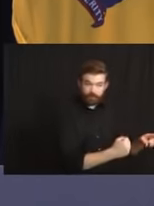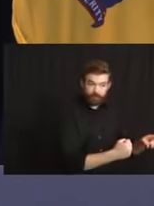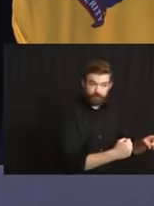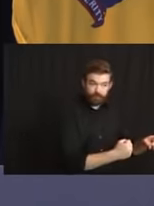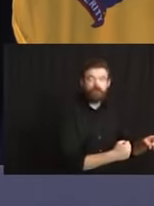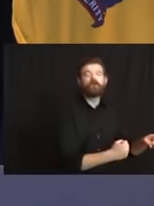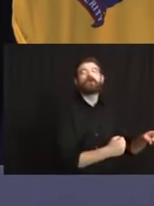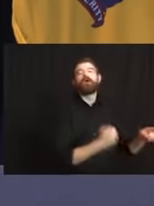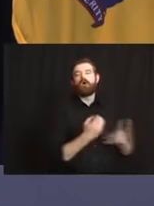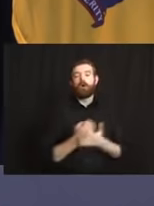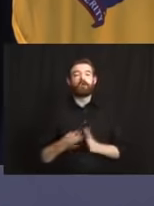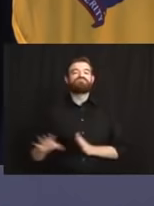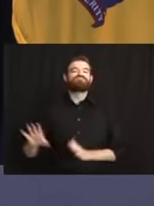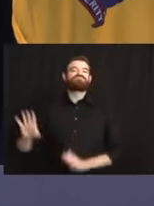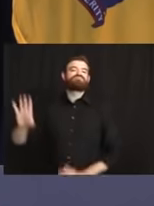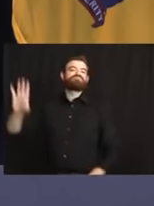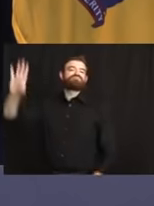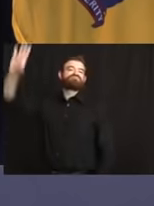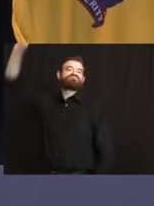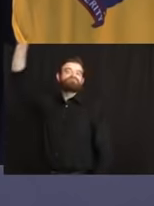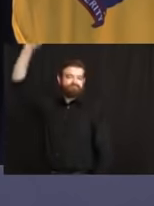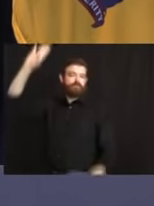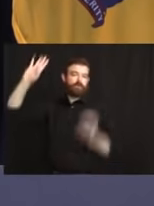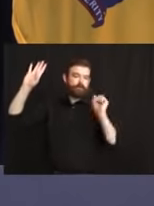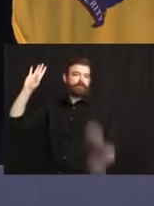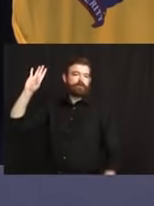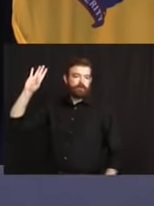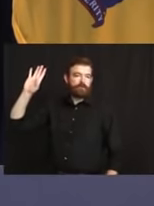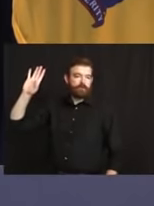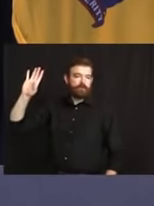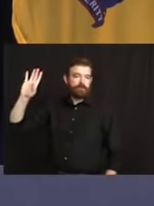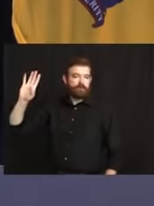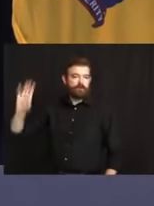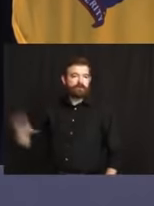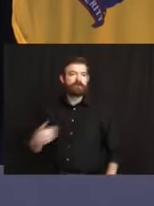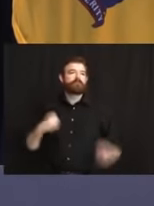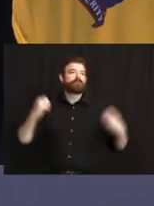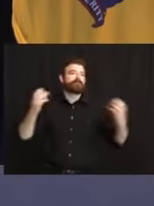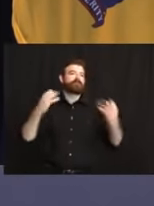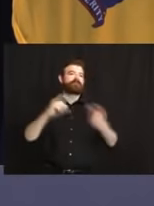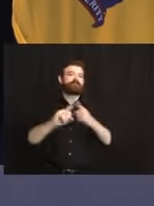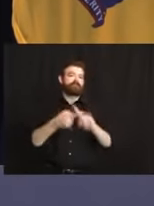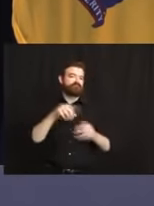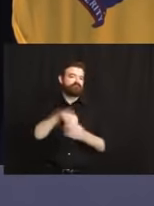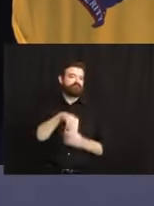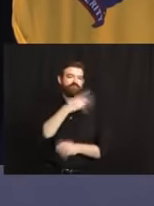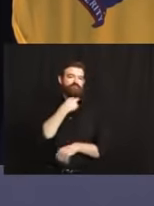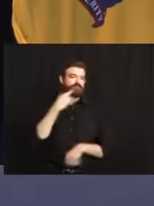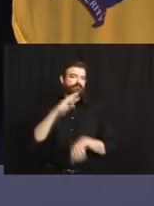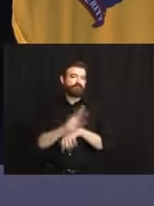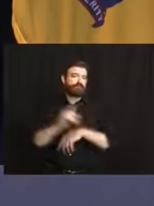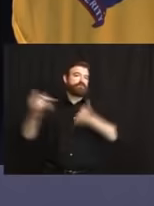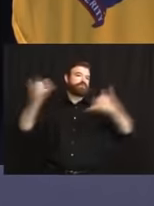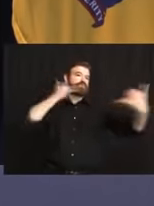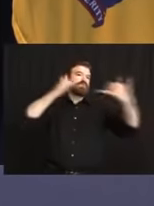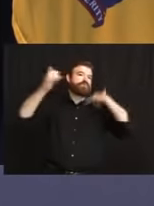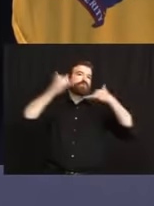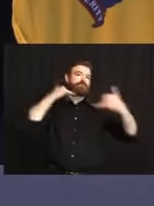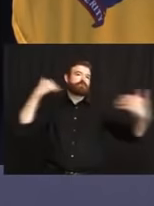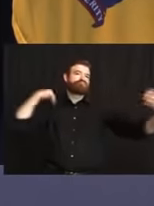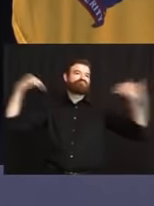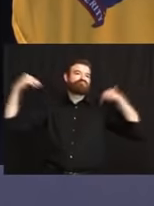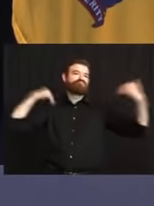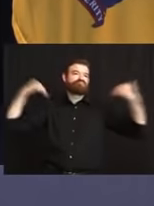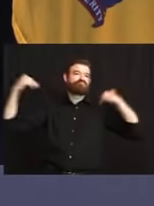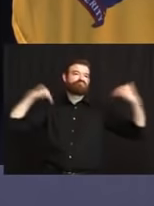friends in this business, and believe me, I've heard a fair amount of them from them over the past 24 hours, and I would say overwhelmingly responsibly,